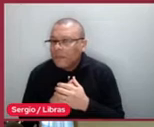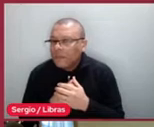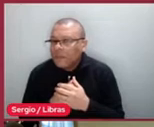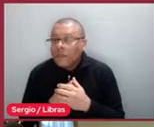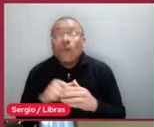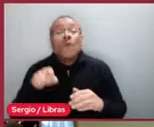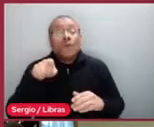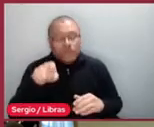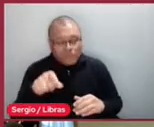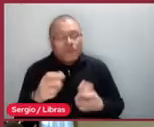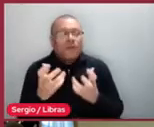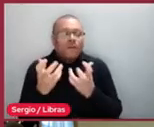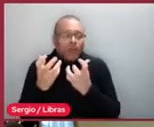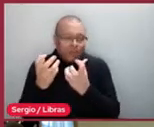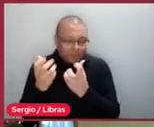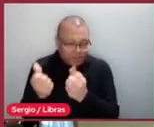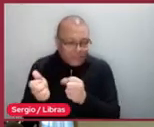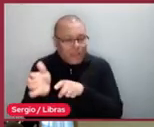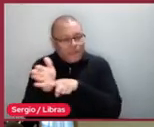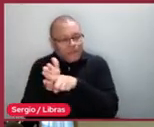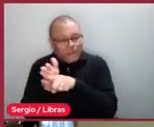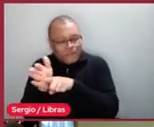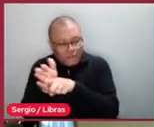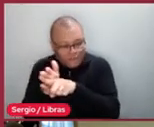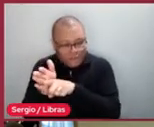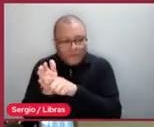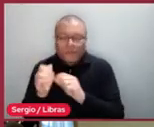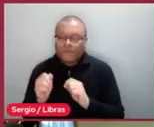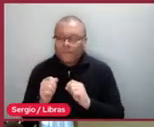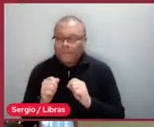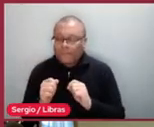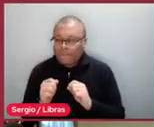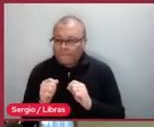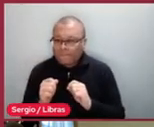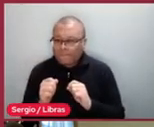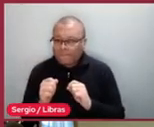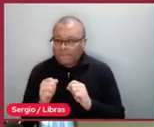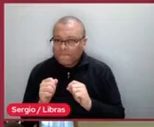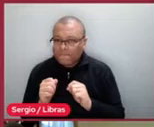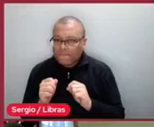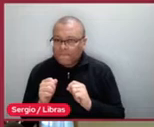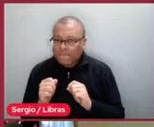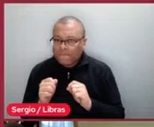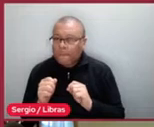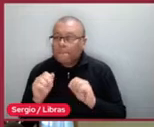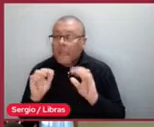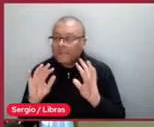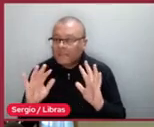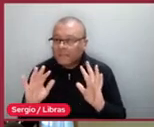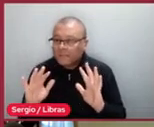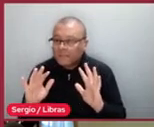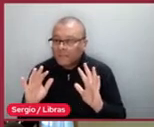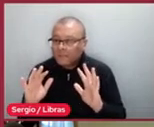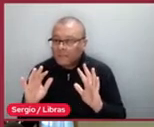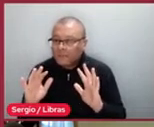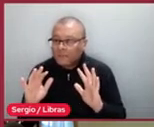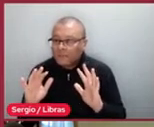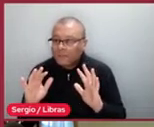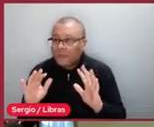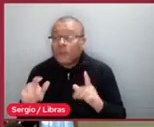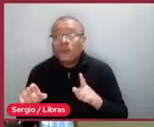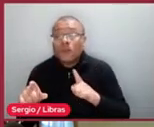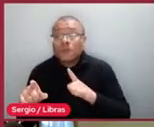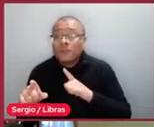accepted. That's not exactly what we want most of the time, because we are